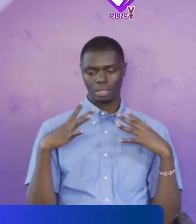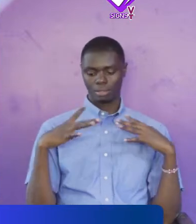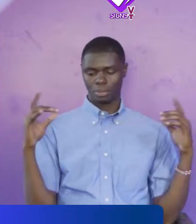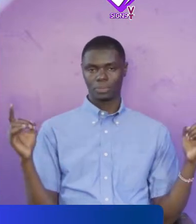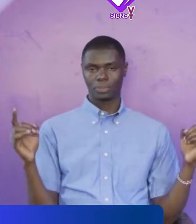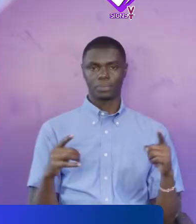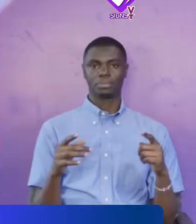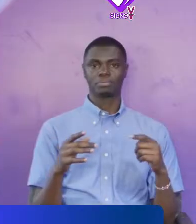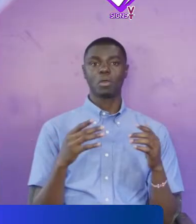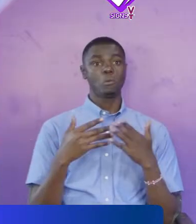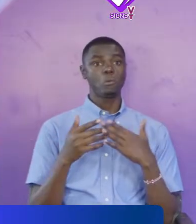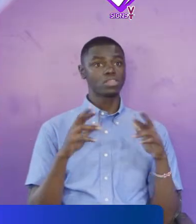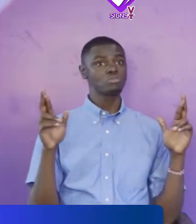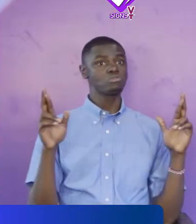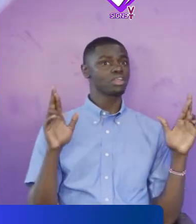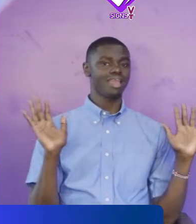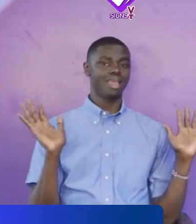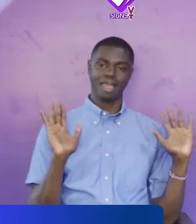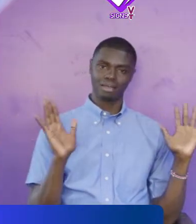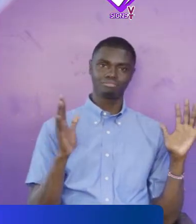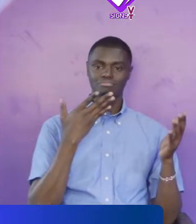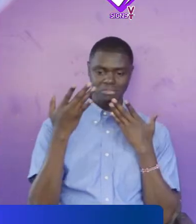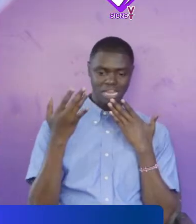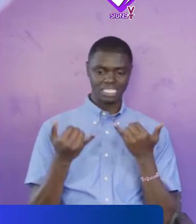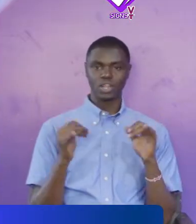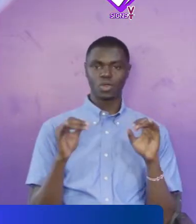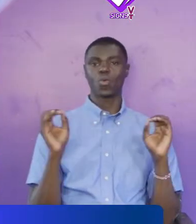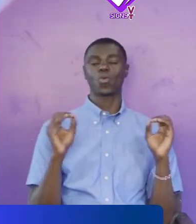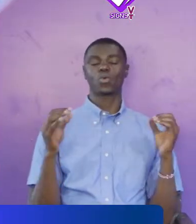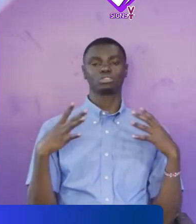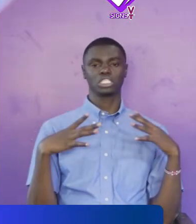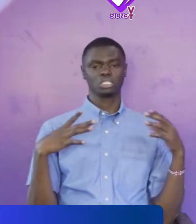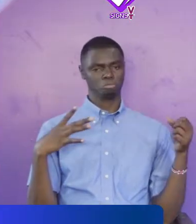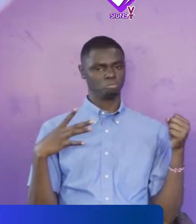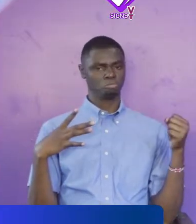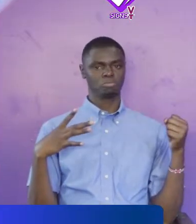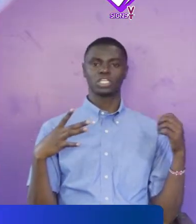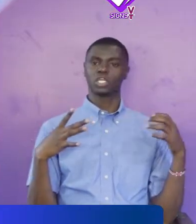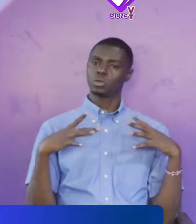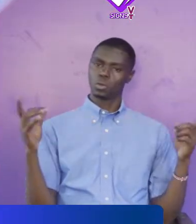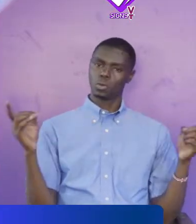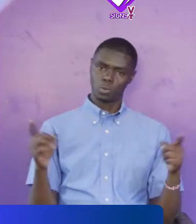I'm prepared. Even if you're prepared, hold your horses. So we're going to be back immediately after.